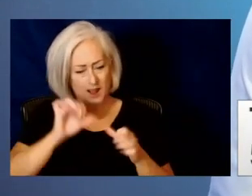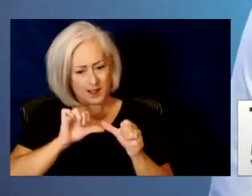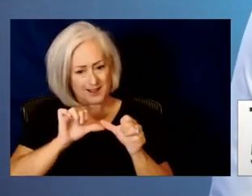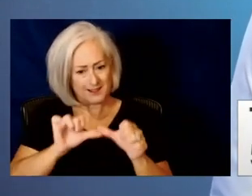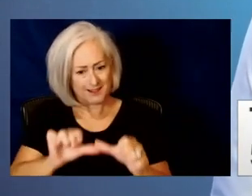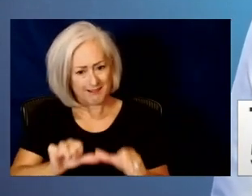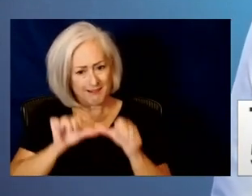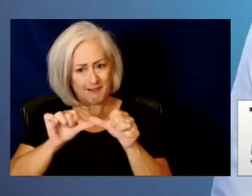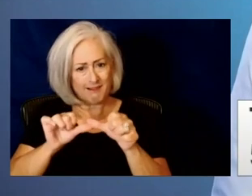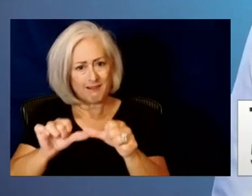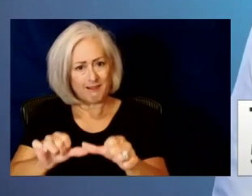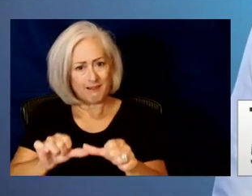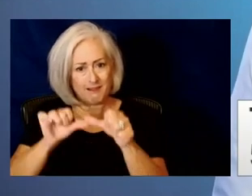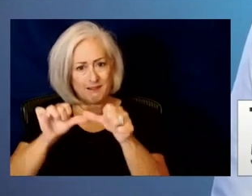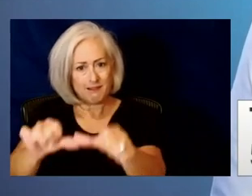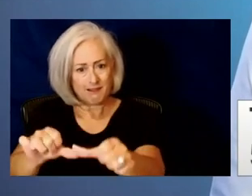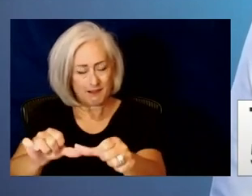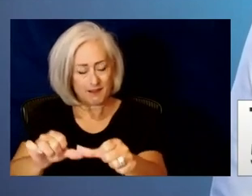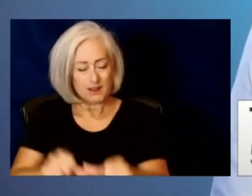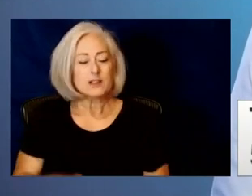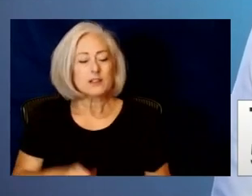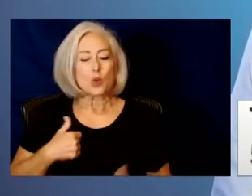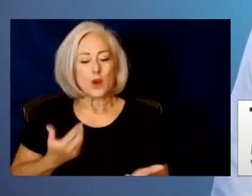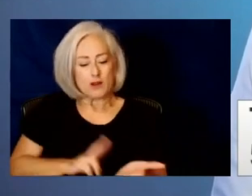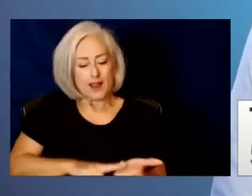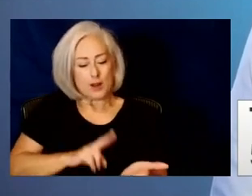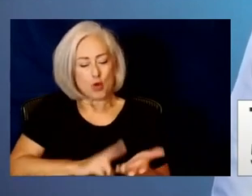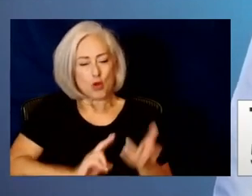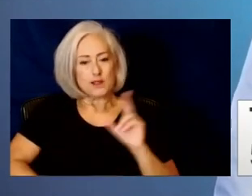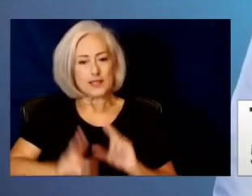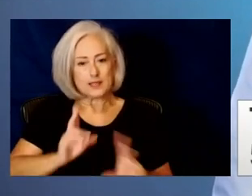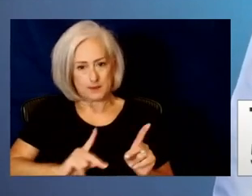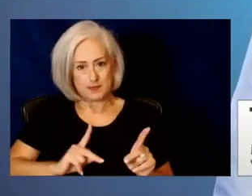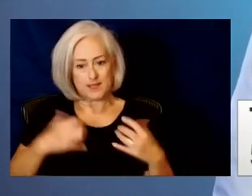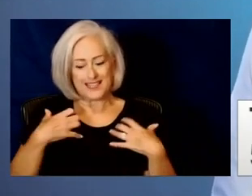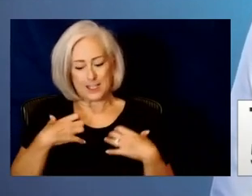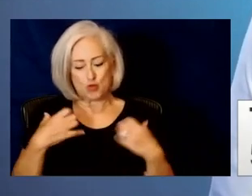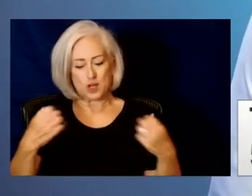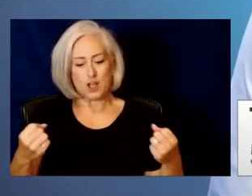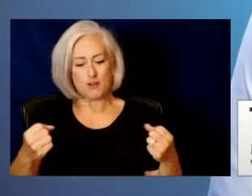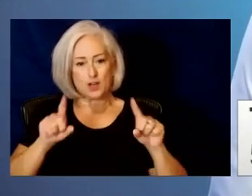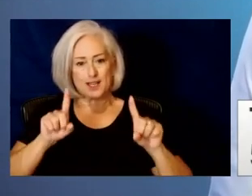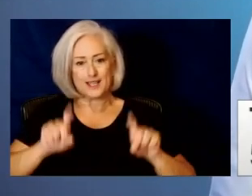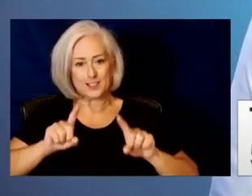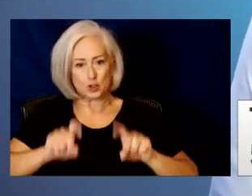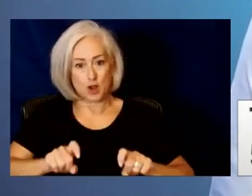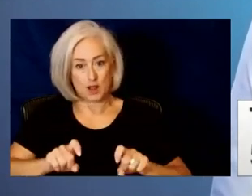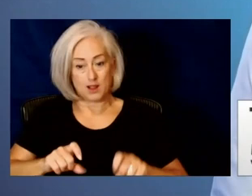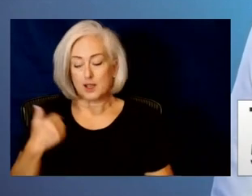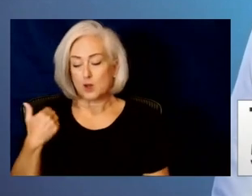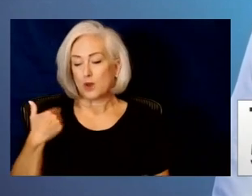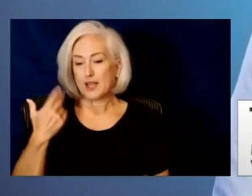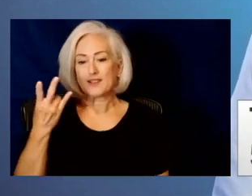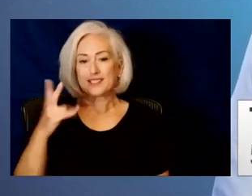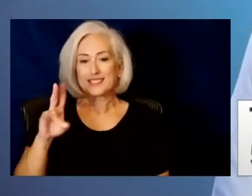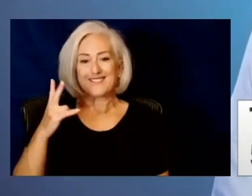are enrolling patients in a RECOVER trial. There are 17,000 patients to be enrolled in that